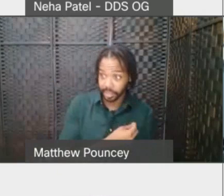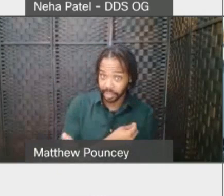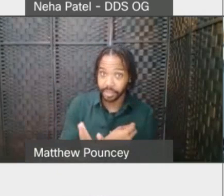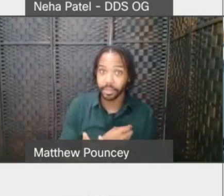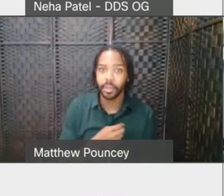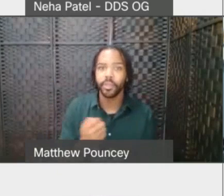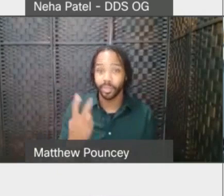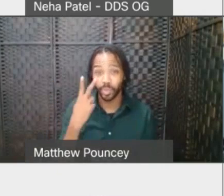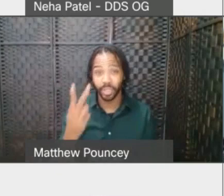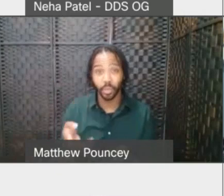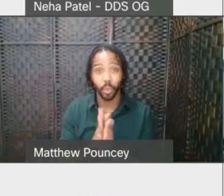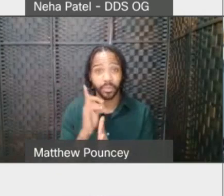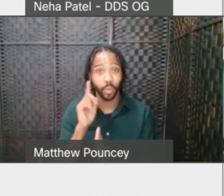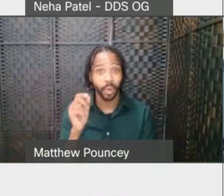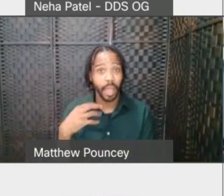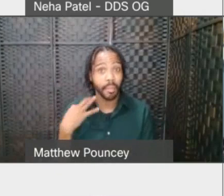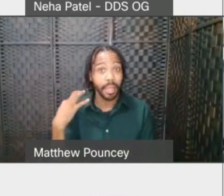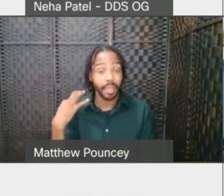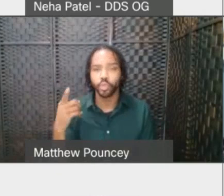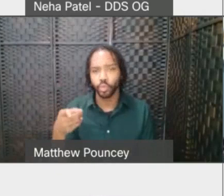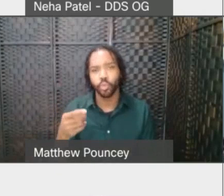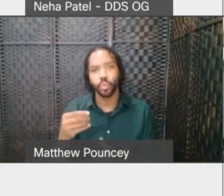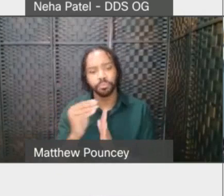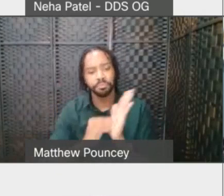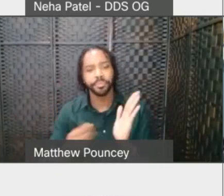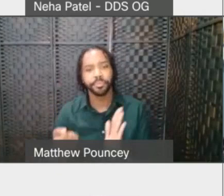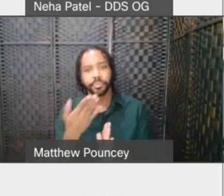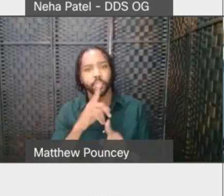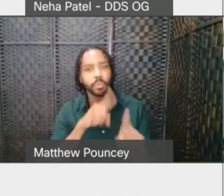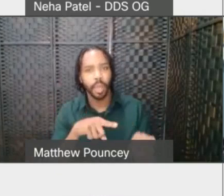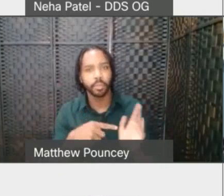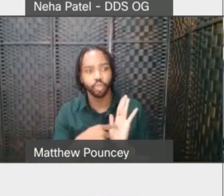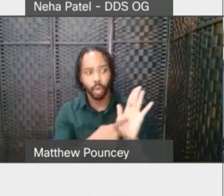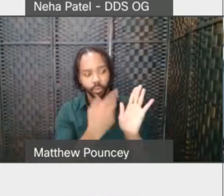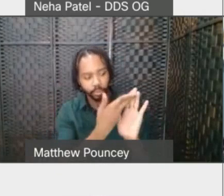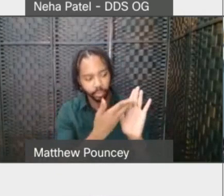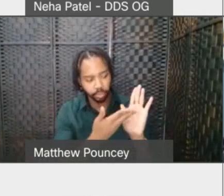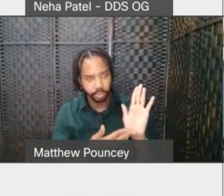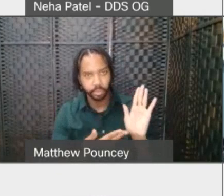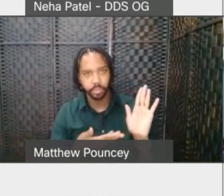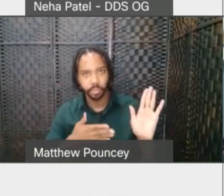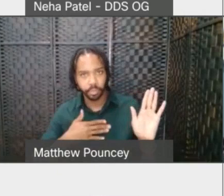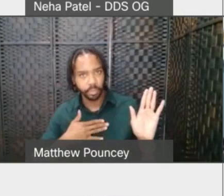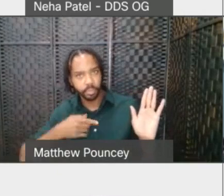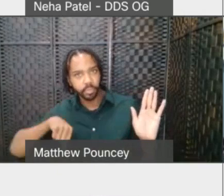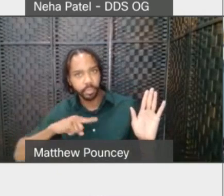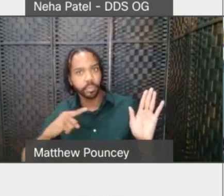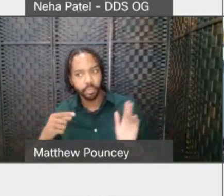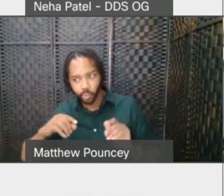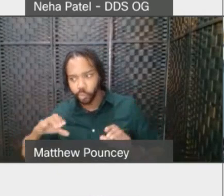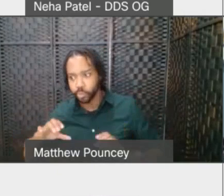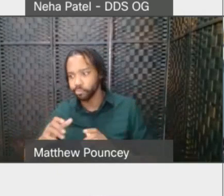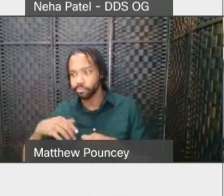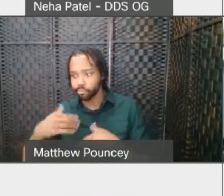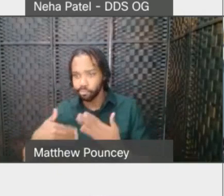see the request for application, you'll just submit a response to that indicates here are the things we did or are planning to do, and